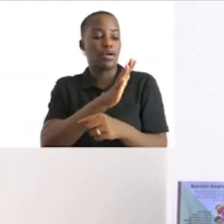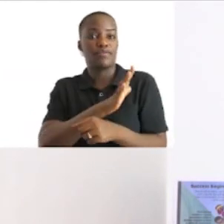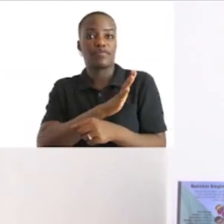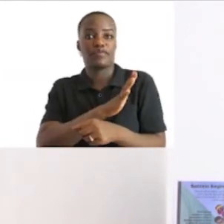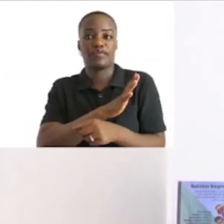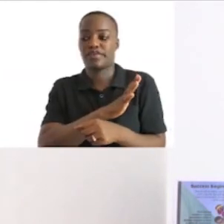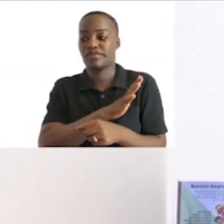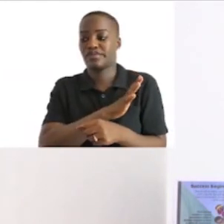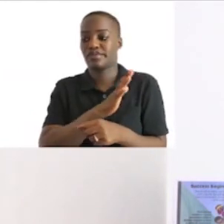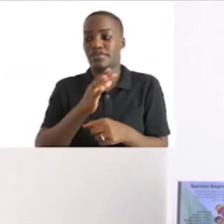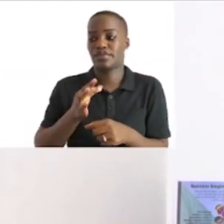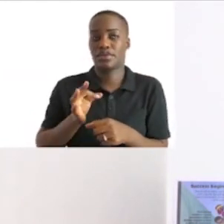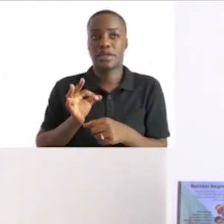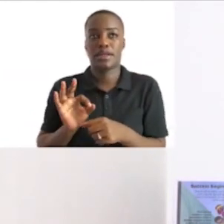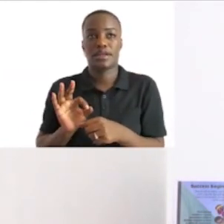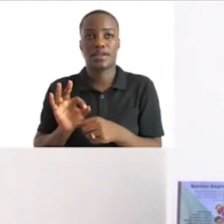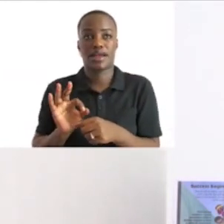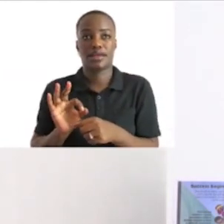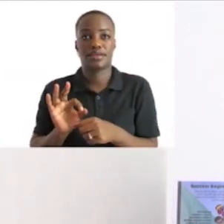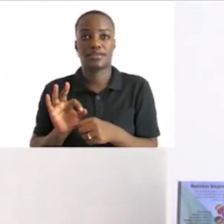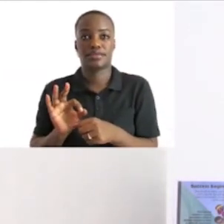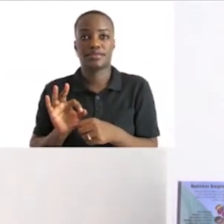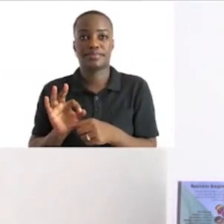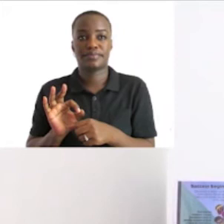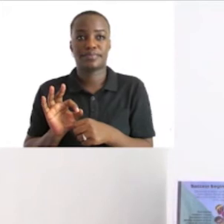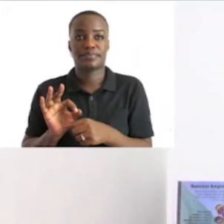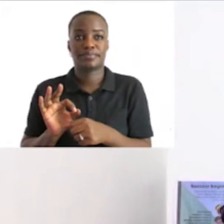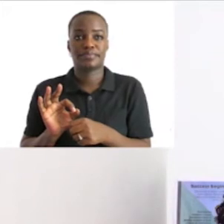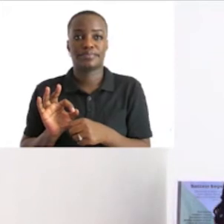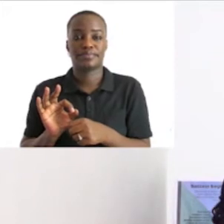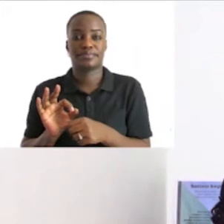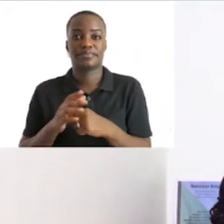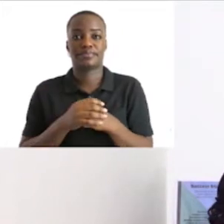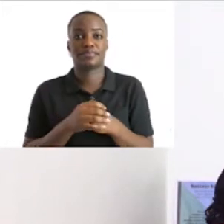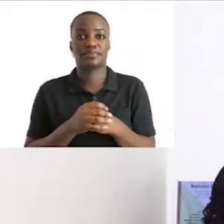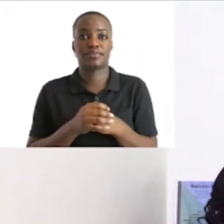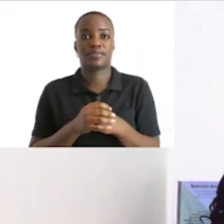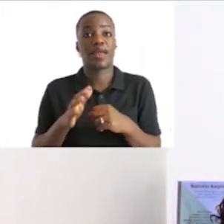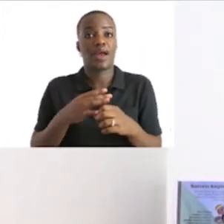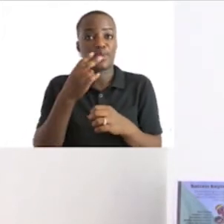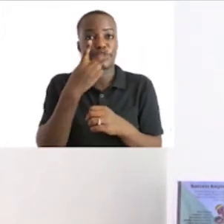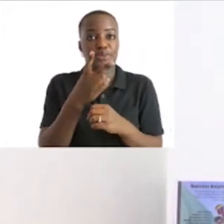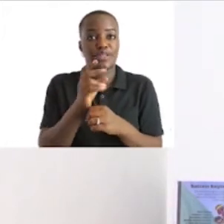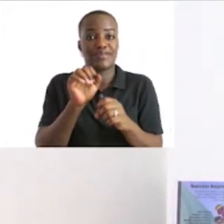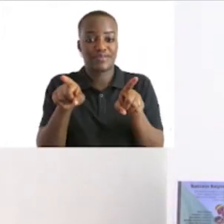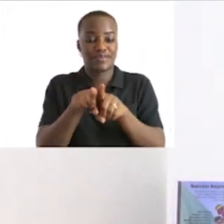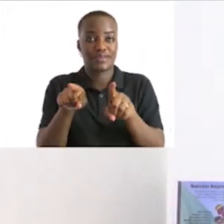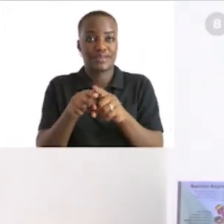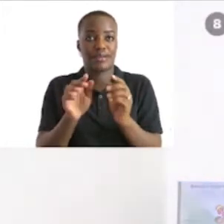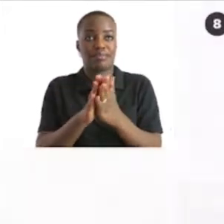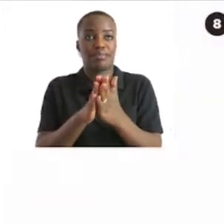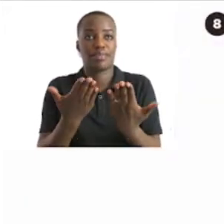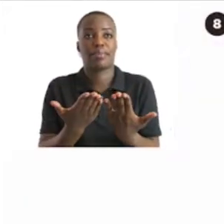of the day is 59. Now I want you to check if it is the same in your